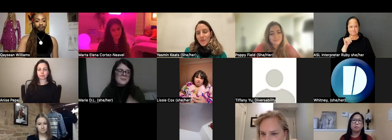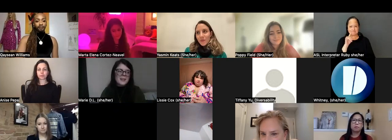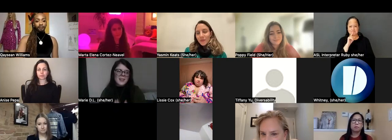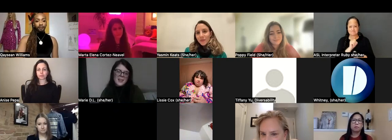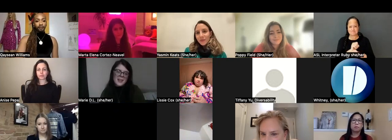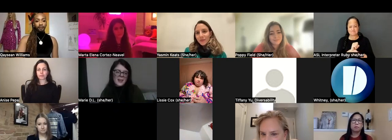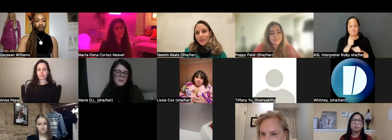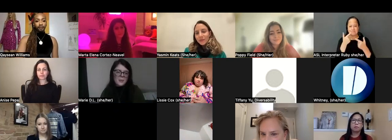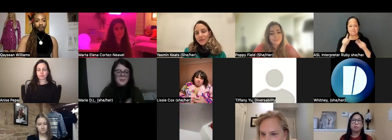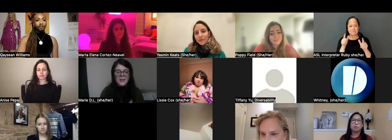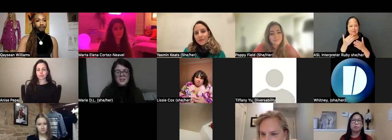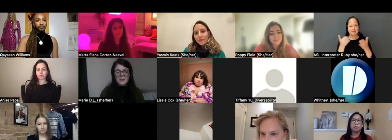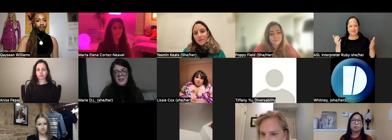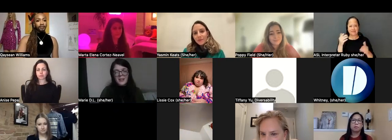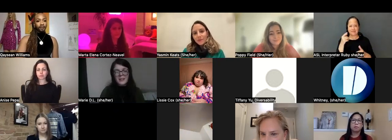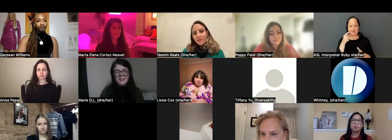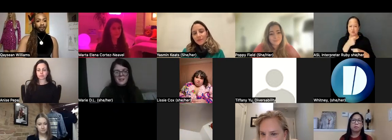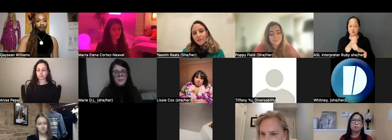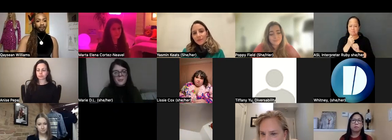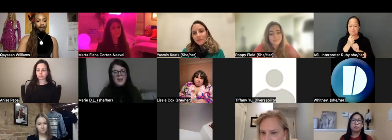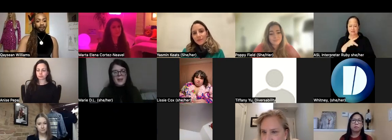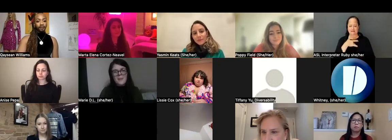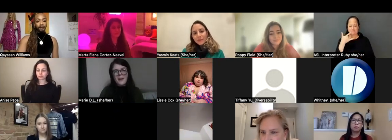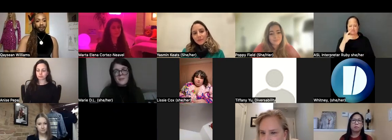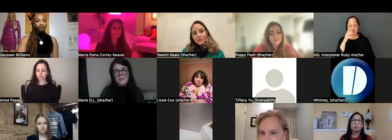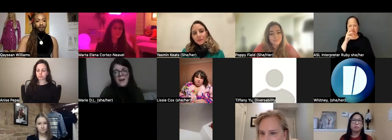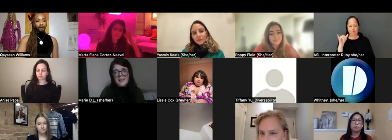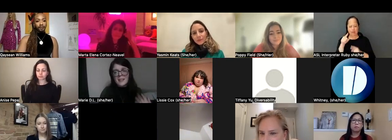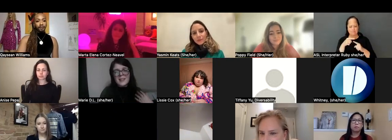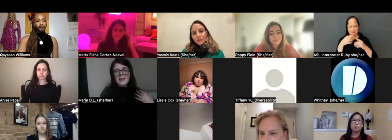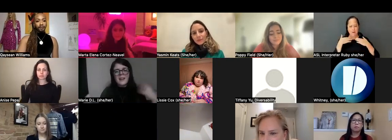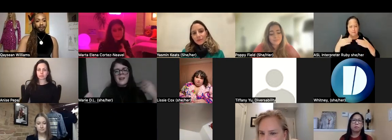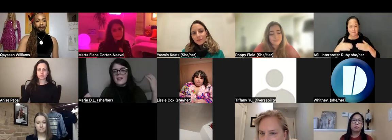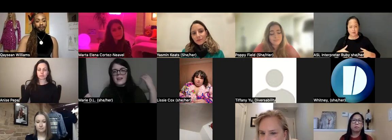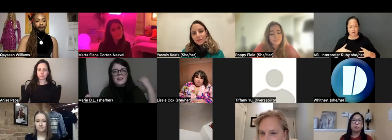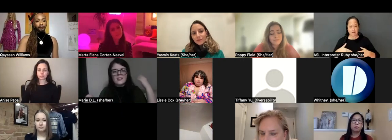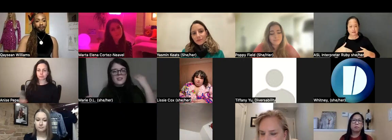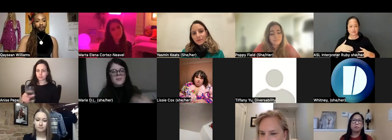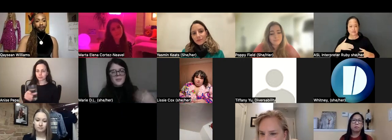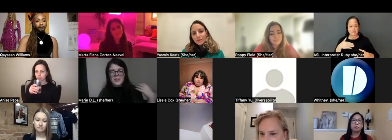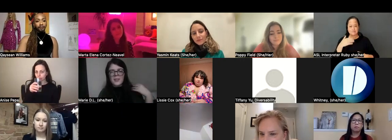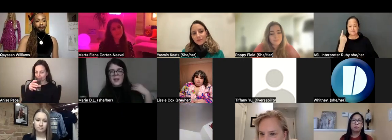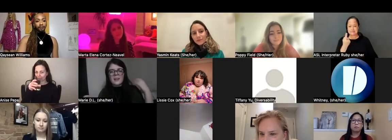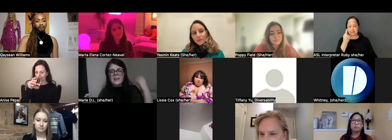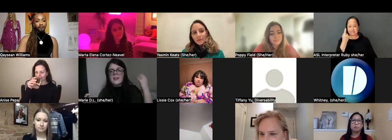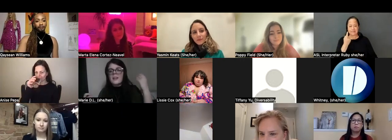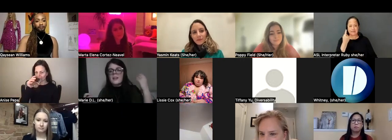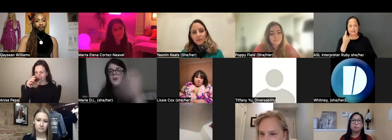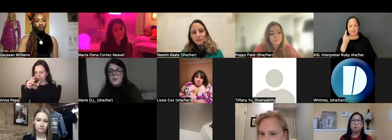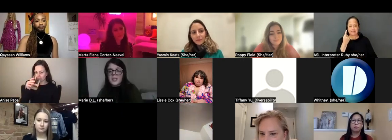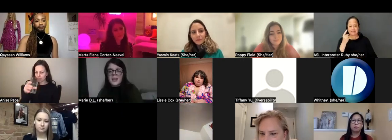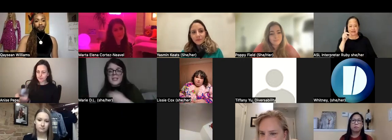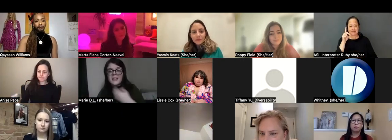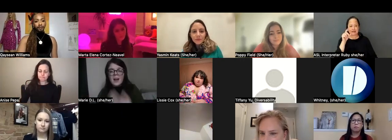a big thing. Like, we are made to feel a certain way about our bodies, and then it's just something that Dakota